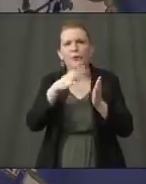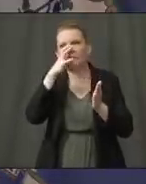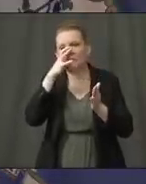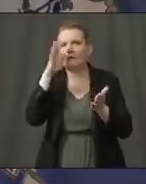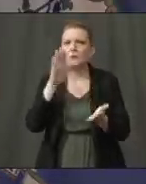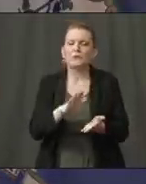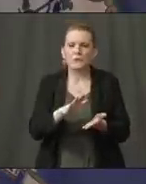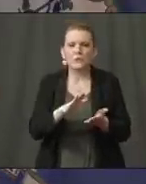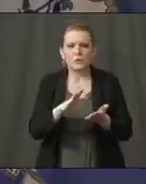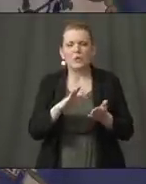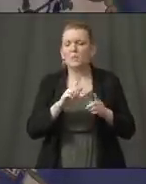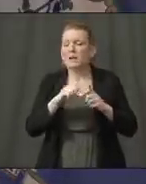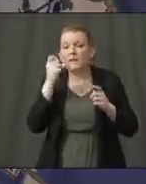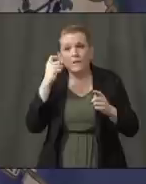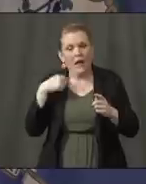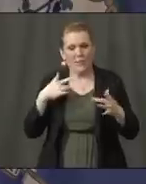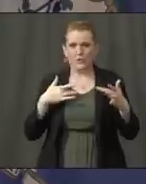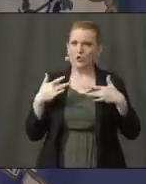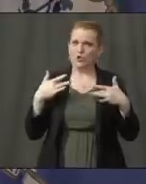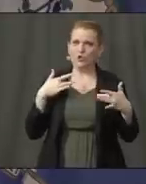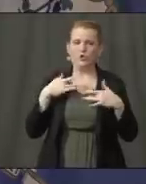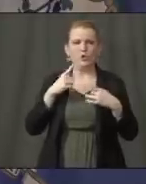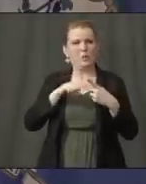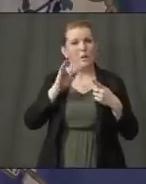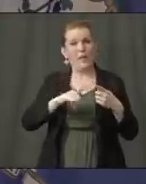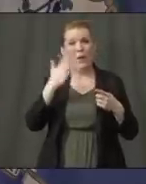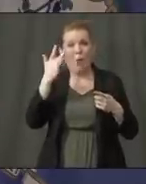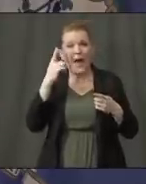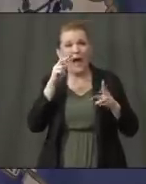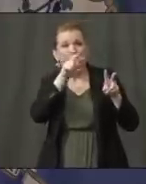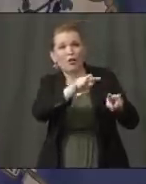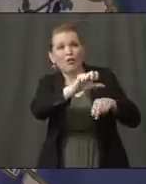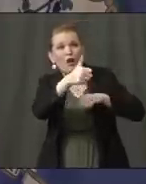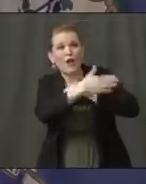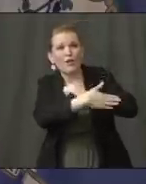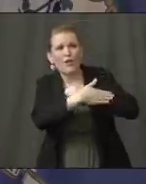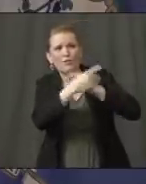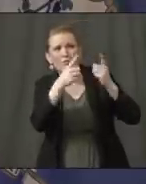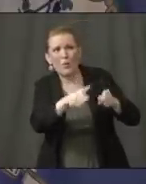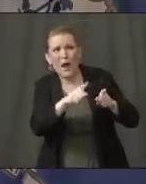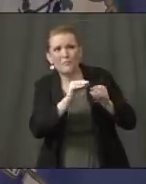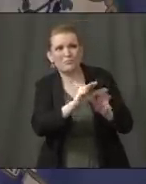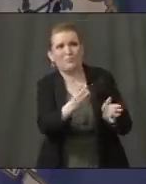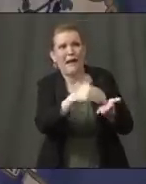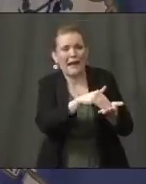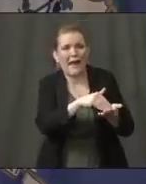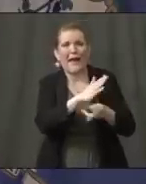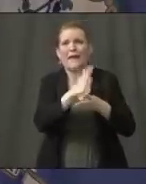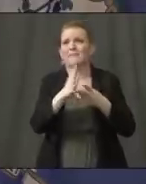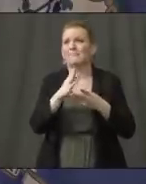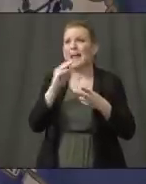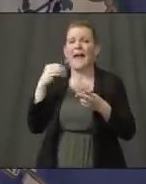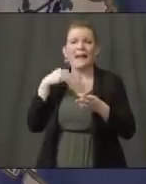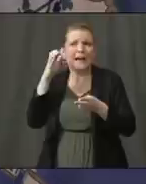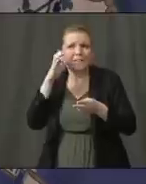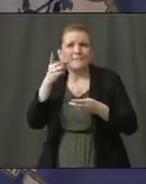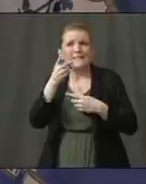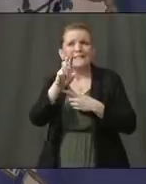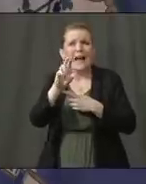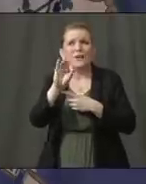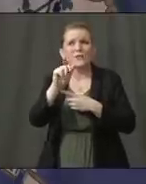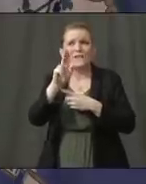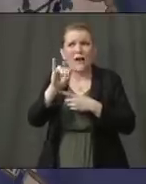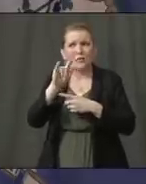I listen to Dr. Fauci, who warns us every day about the possibility of a second surge, a smaller surge, but a